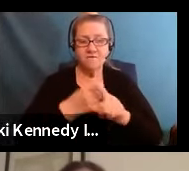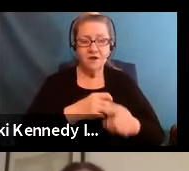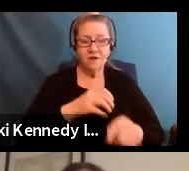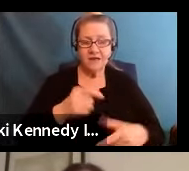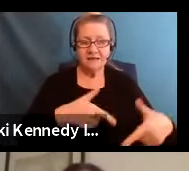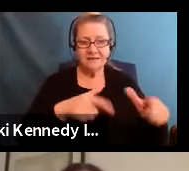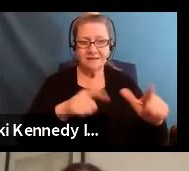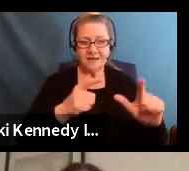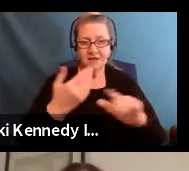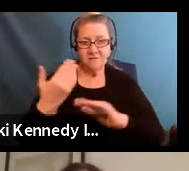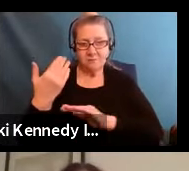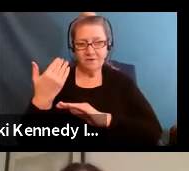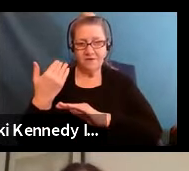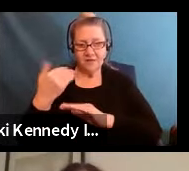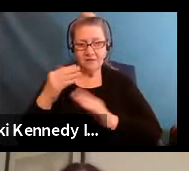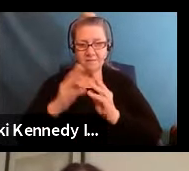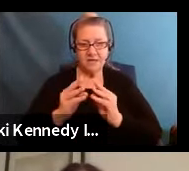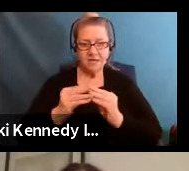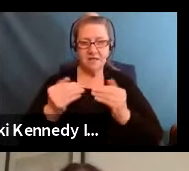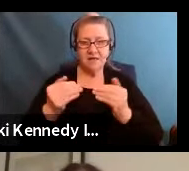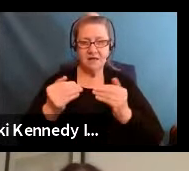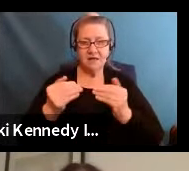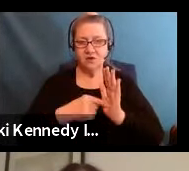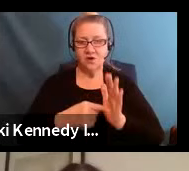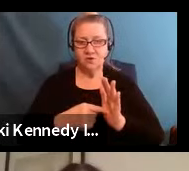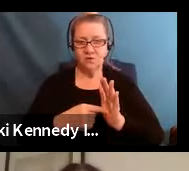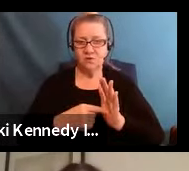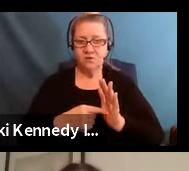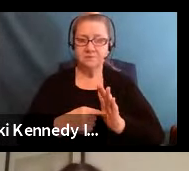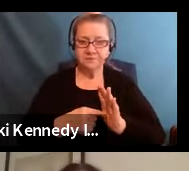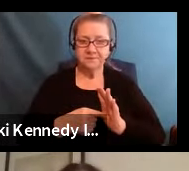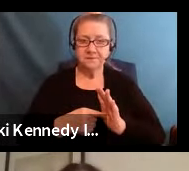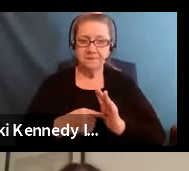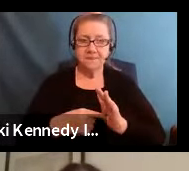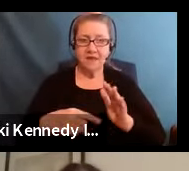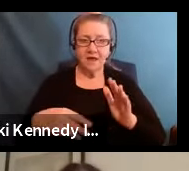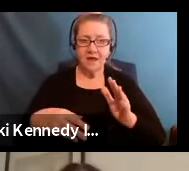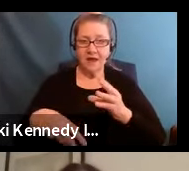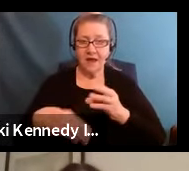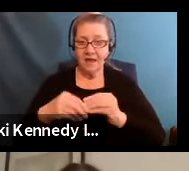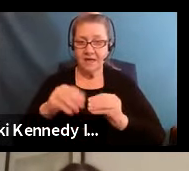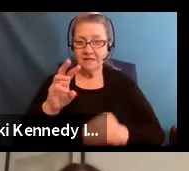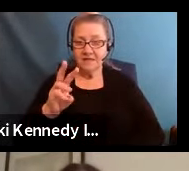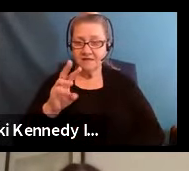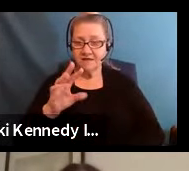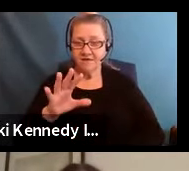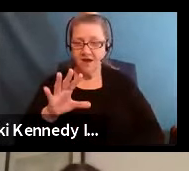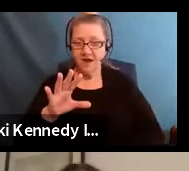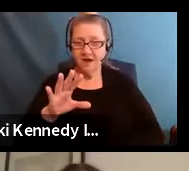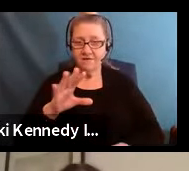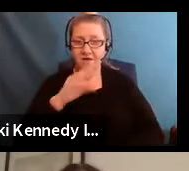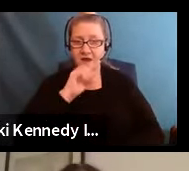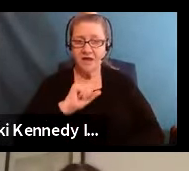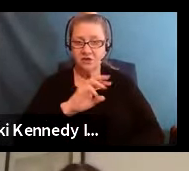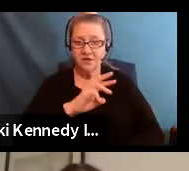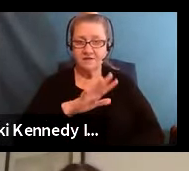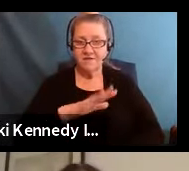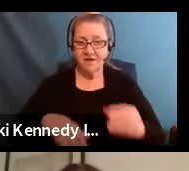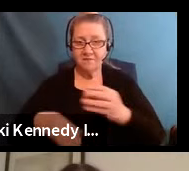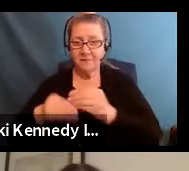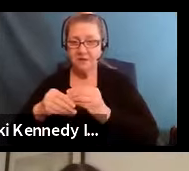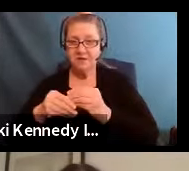earlier sessions, this indicates that adding a 65 plus category seems to add 3.5